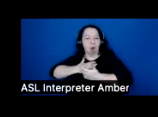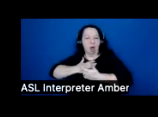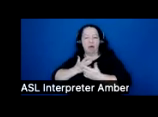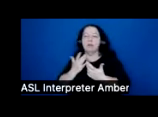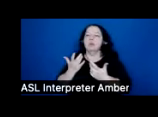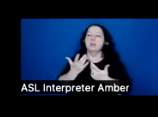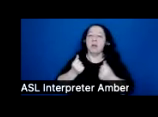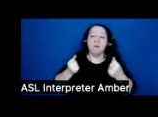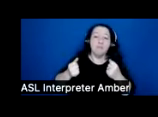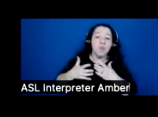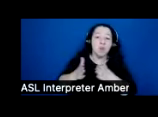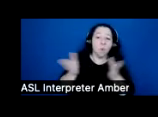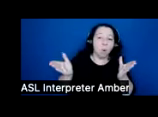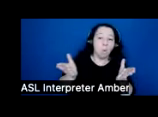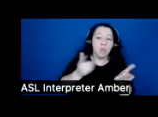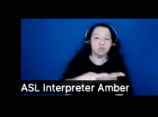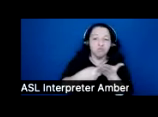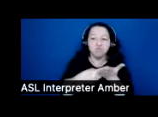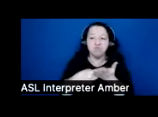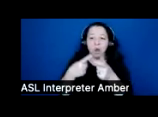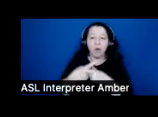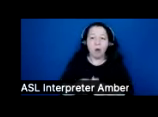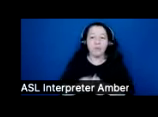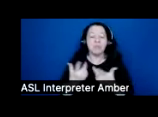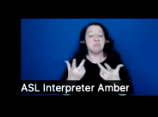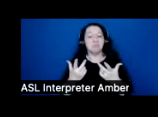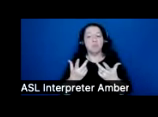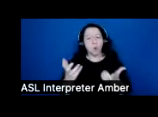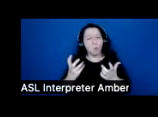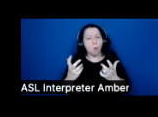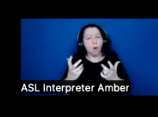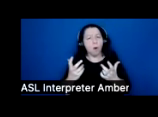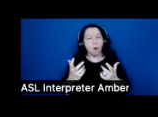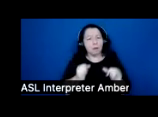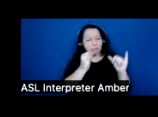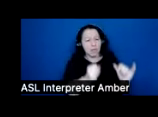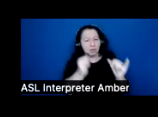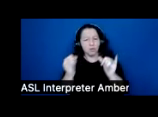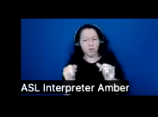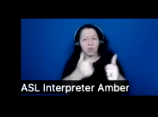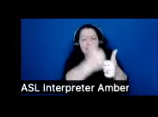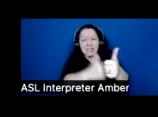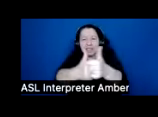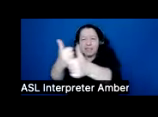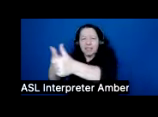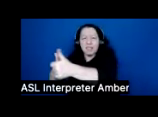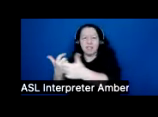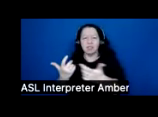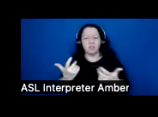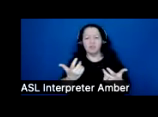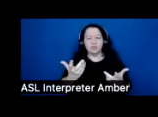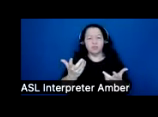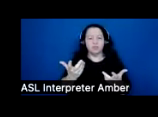conflict. And then, we want individualism. We want, or excuse me, we don't want